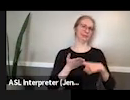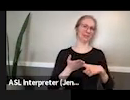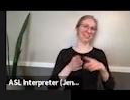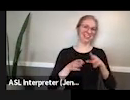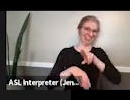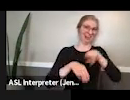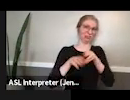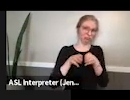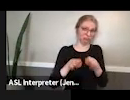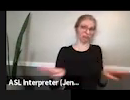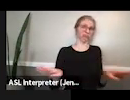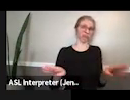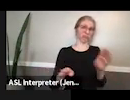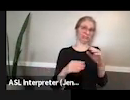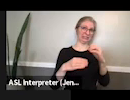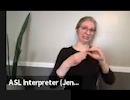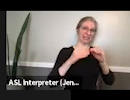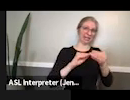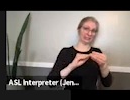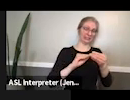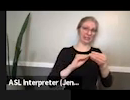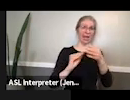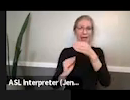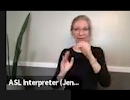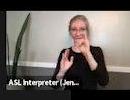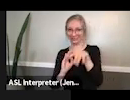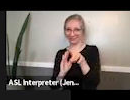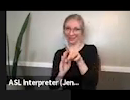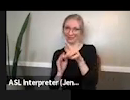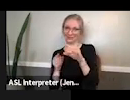There's something I think is very interesting in there.